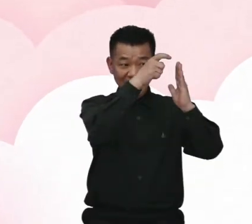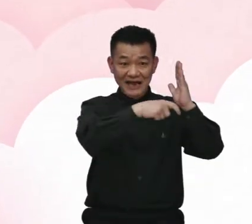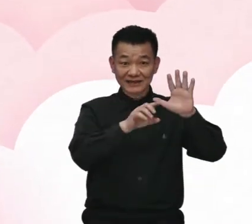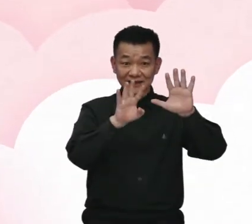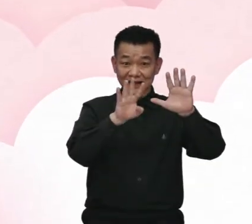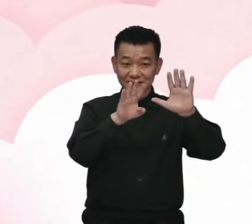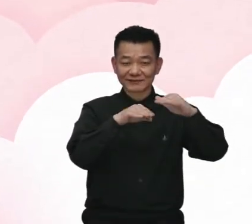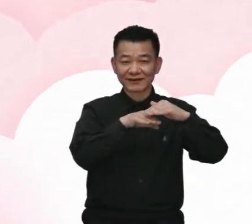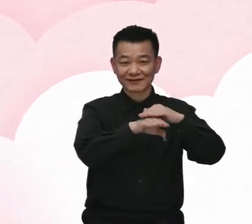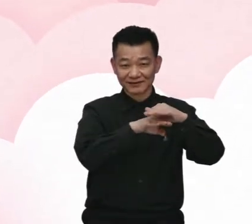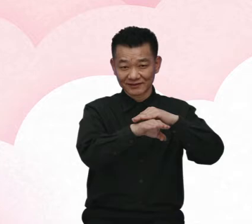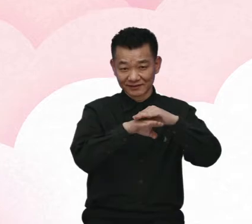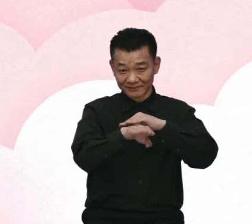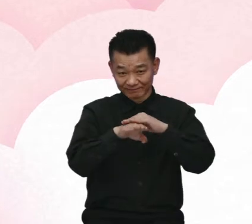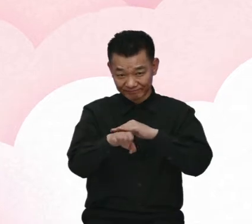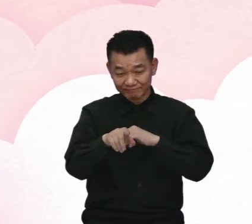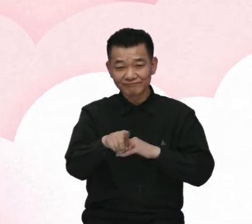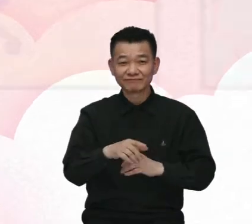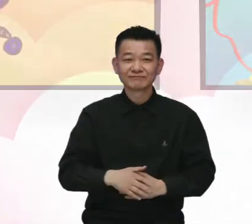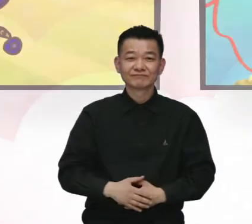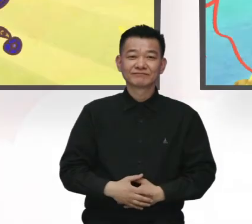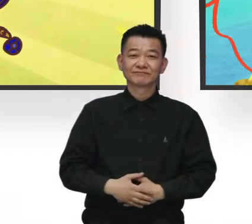Article 9, Accessibility.